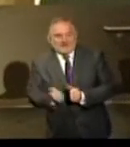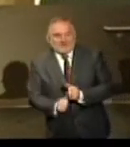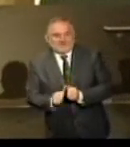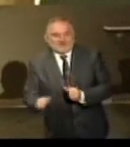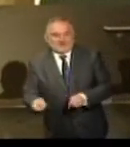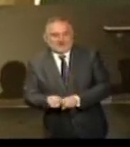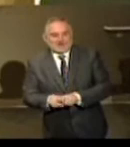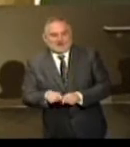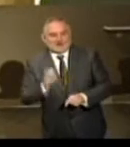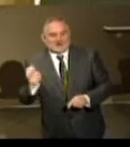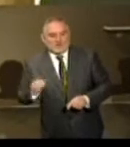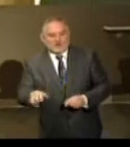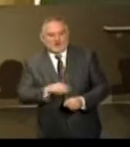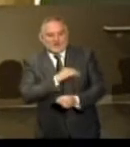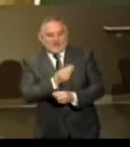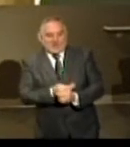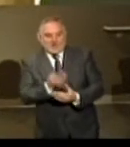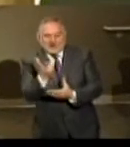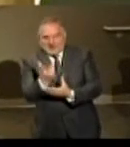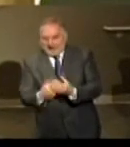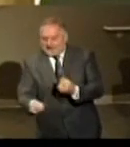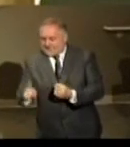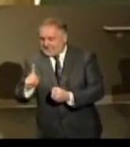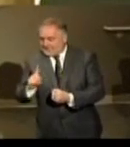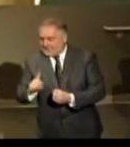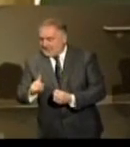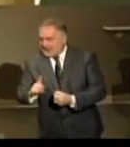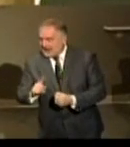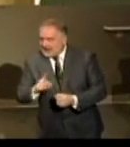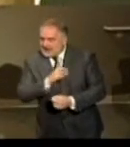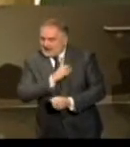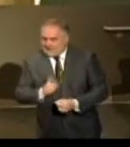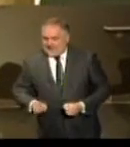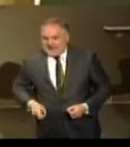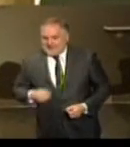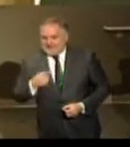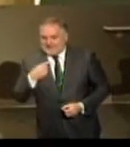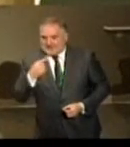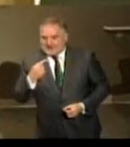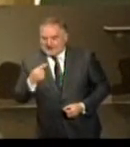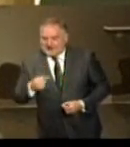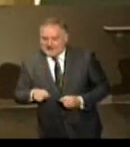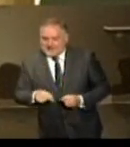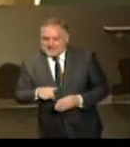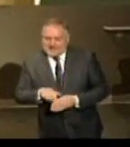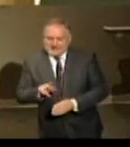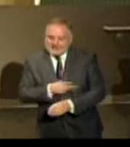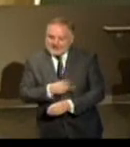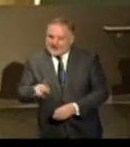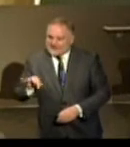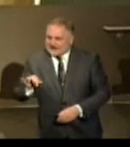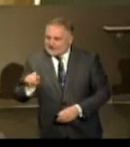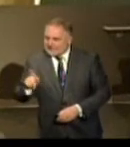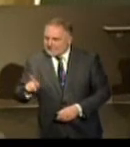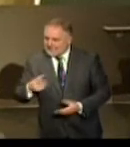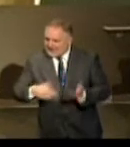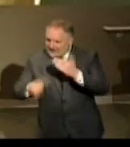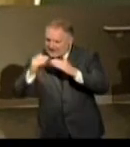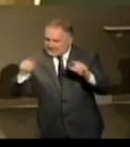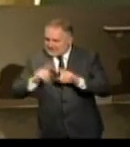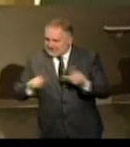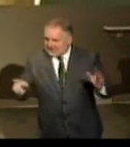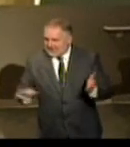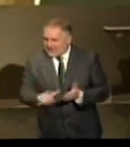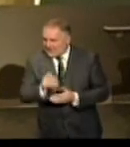and Godhead. That's as far as we'll read this morning. David sang about it in Psalm 19:1. The heavens declare